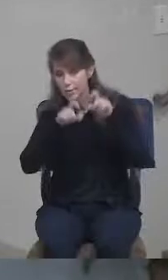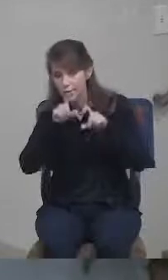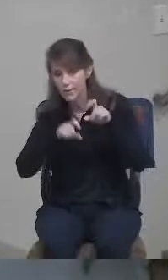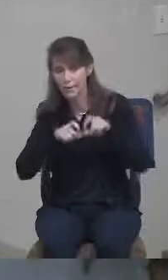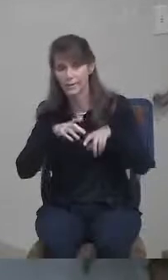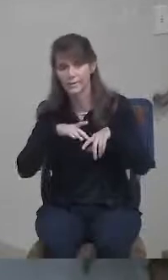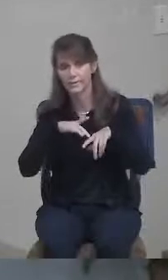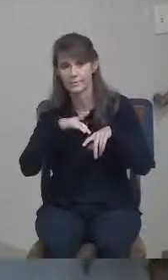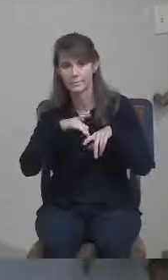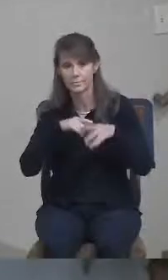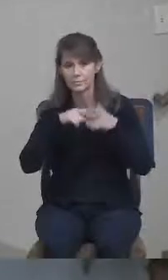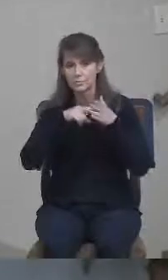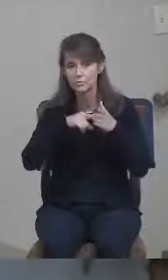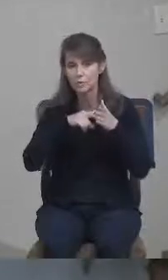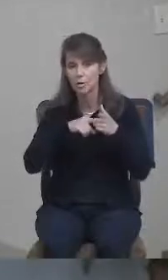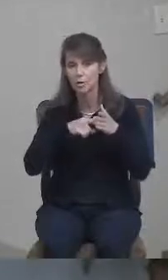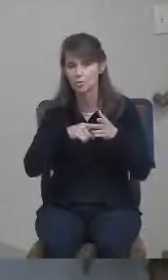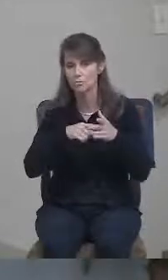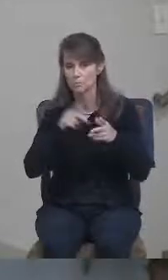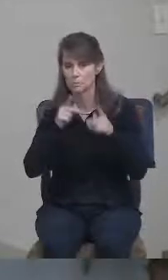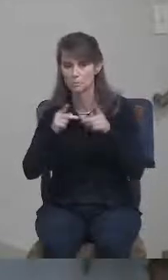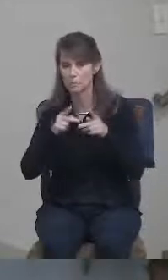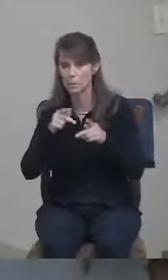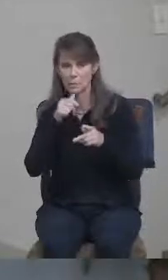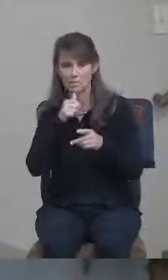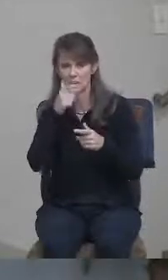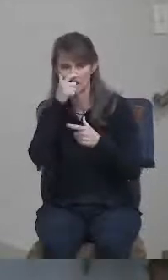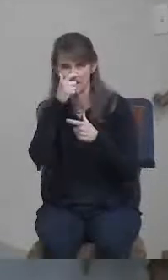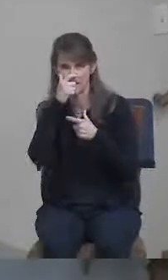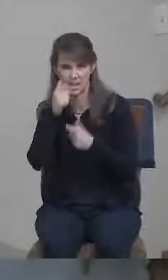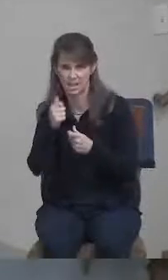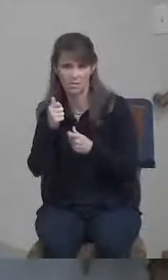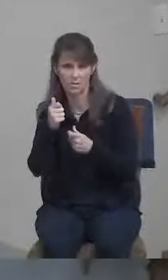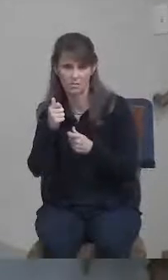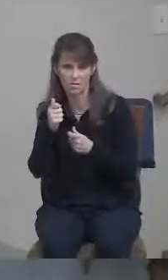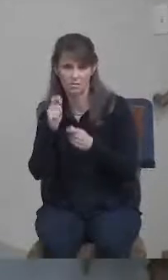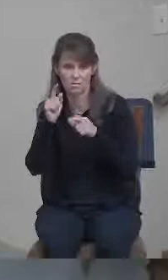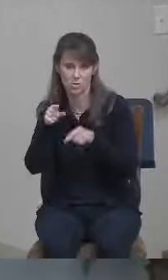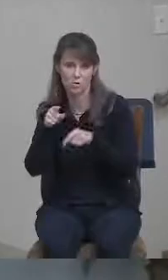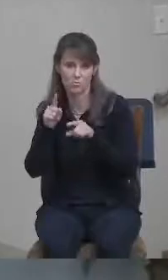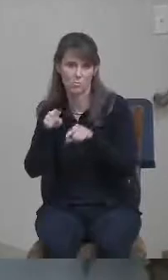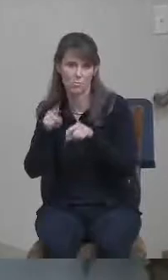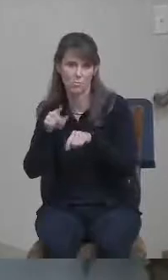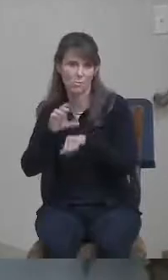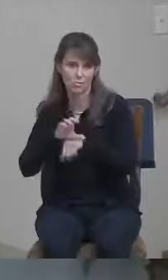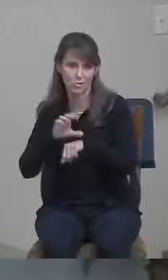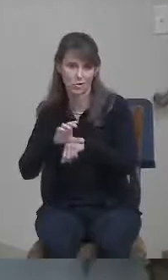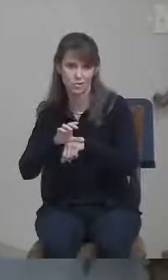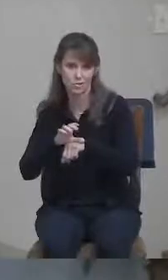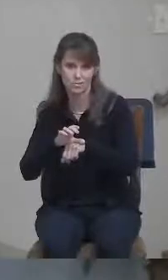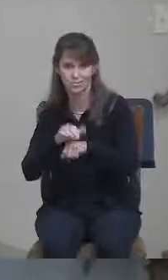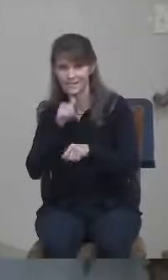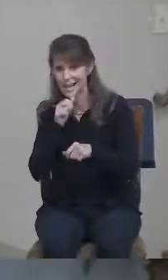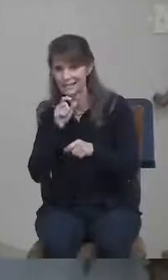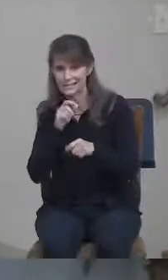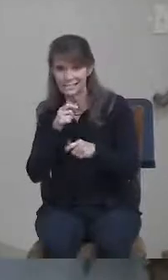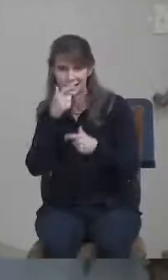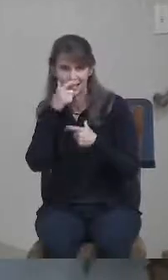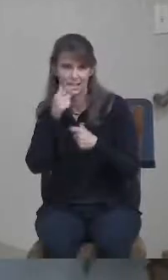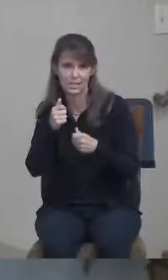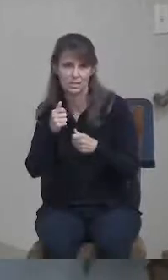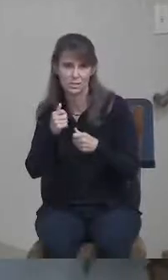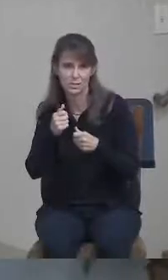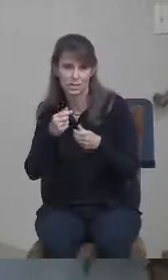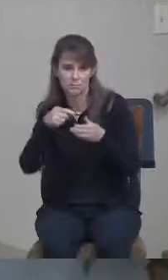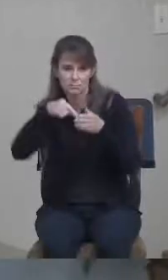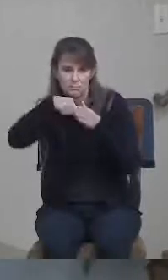that interest in religion, that is church attendance, church membership, is on decline, and that's for all churches, all mainline